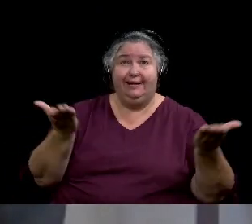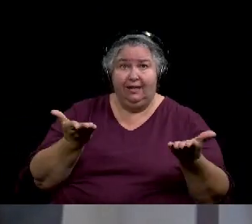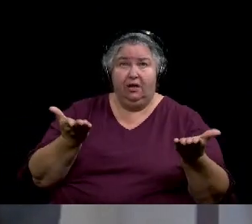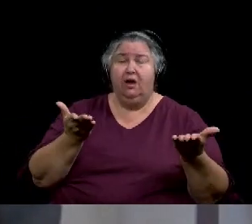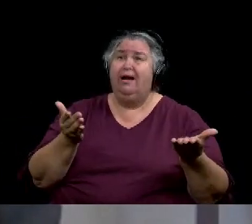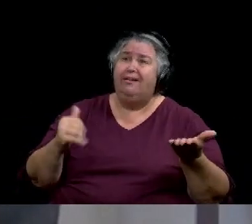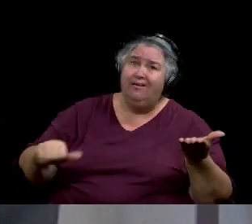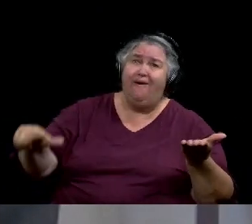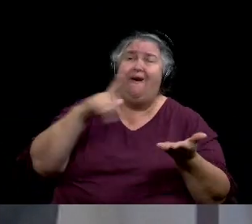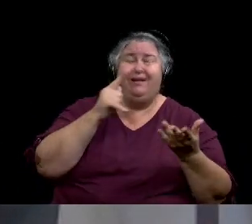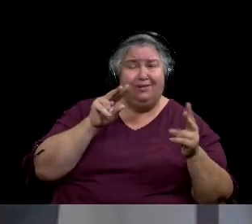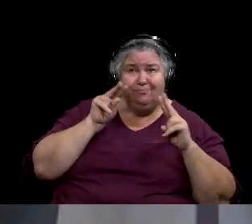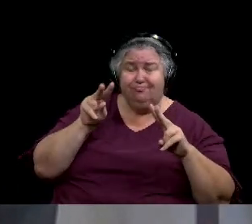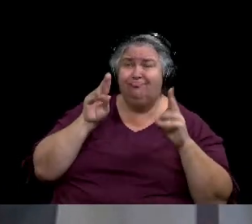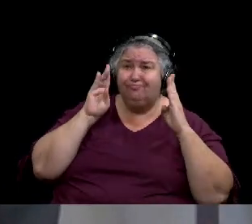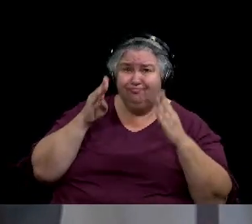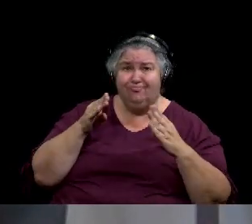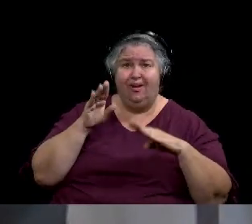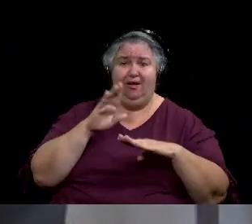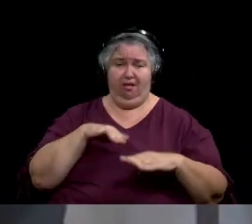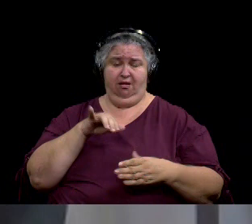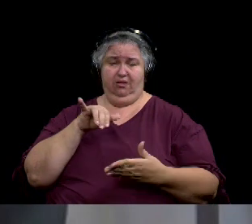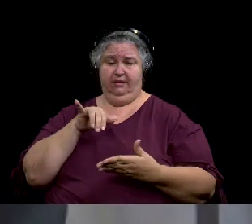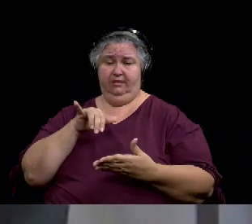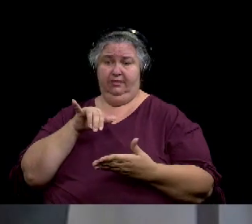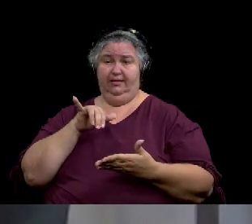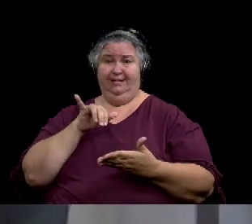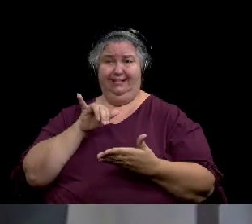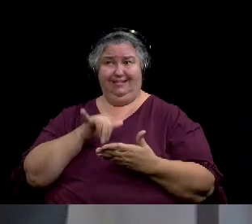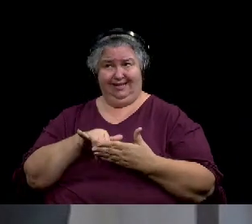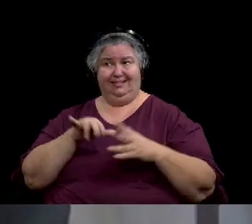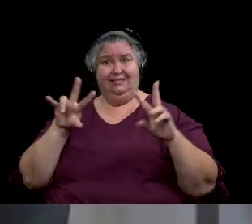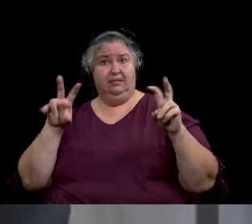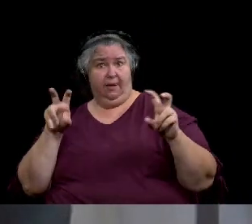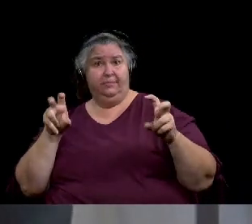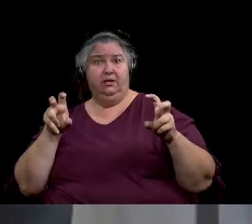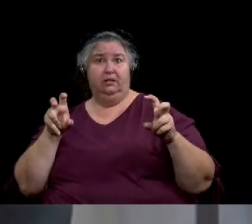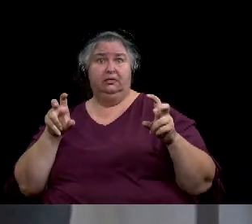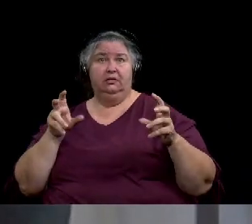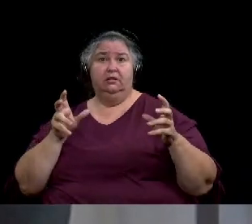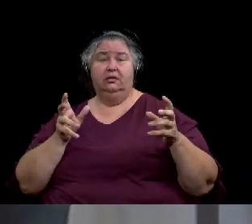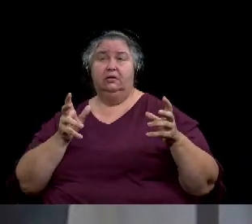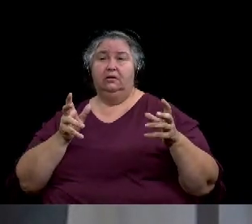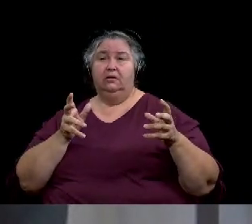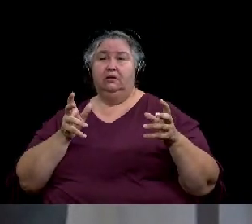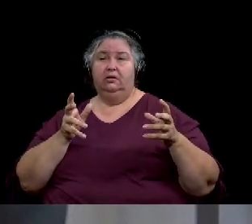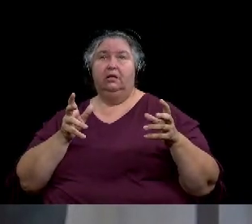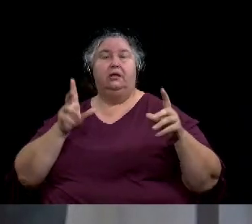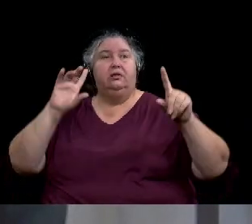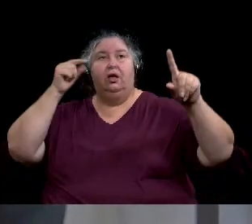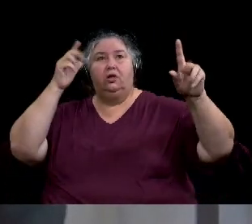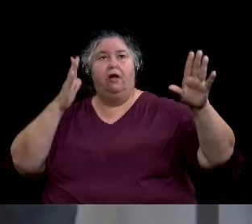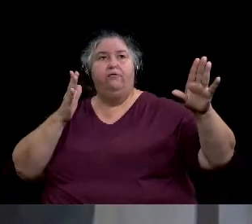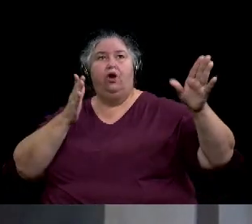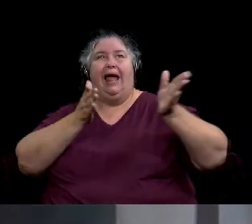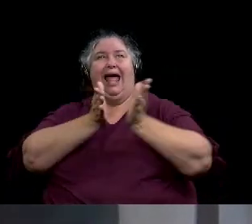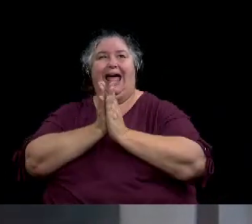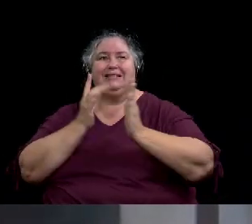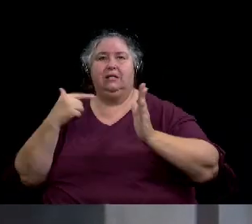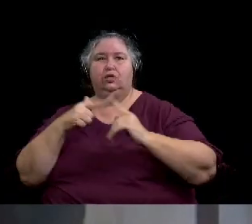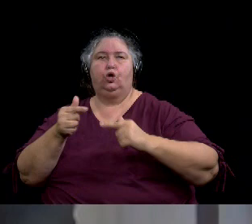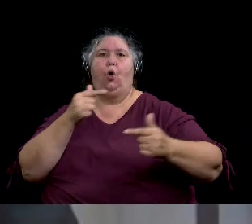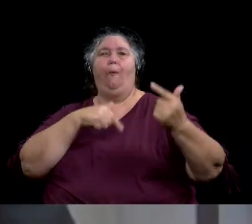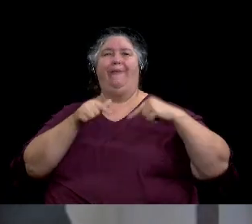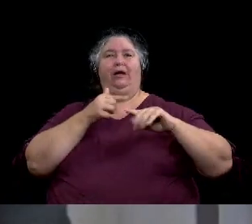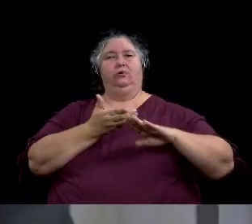stay tuned, especially on this particular subject of the governor asking us to roll back to the prior